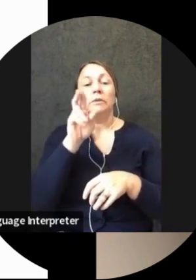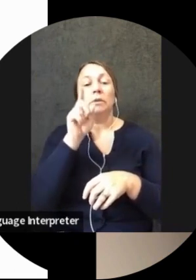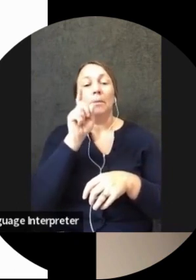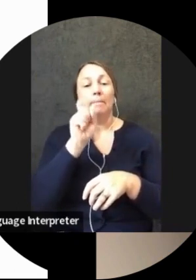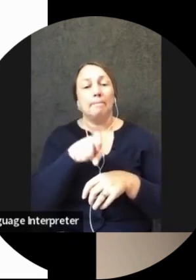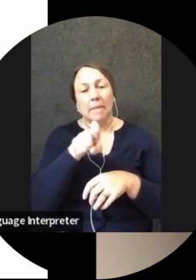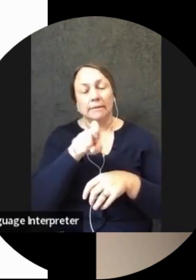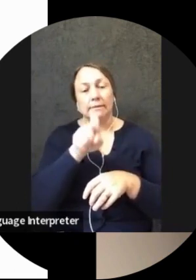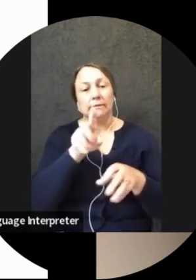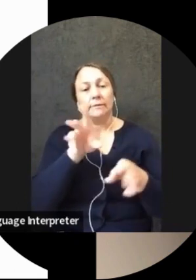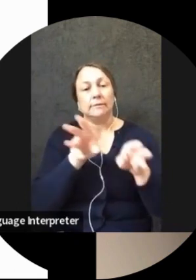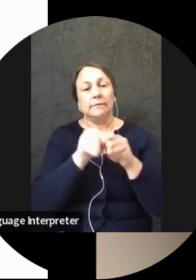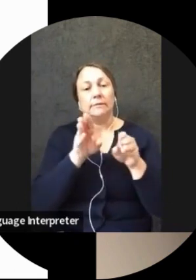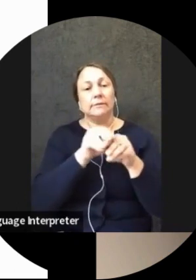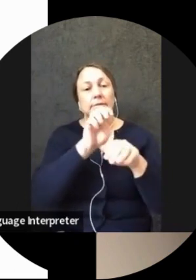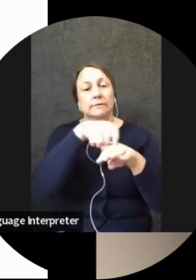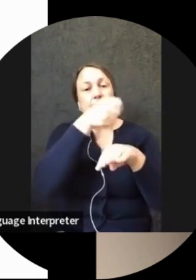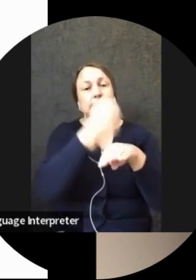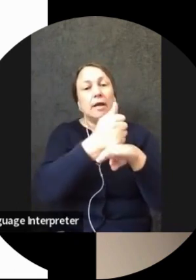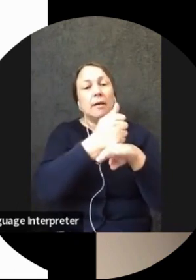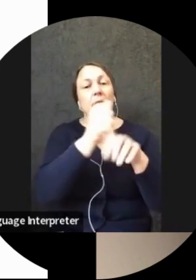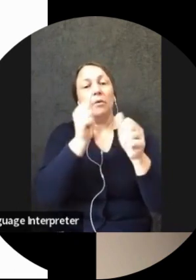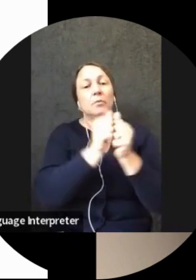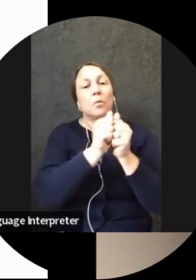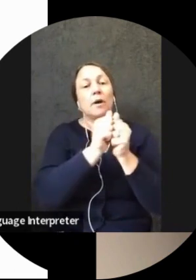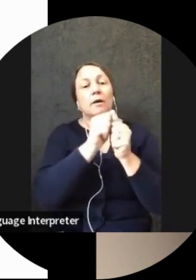changes planned